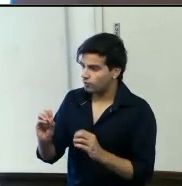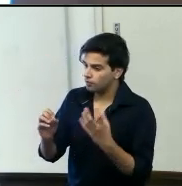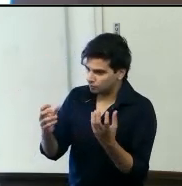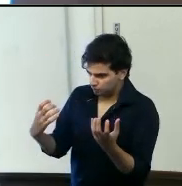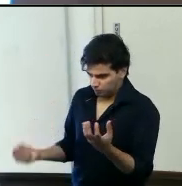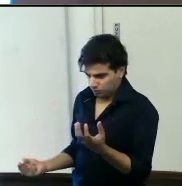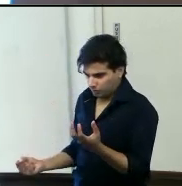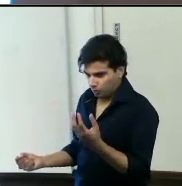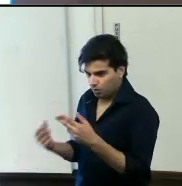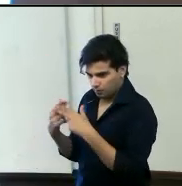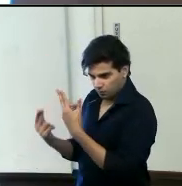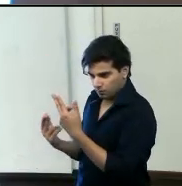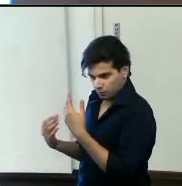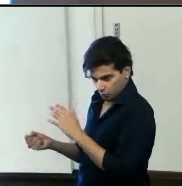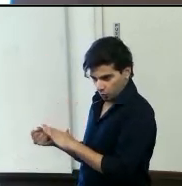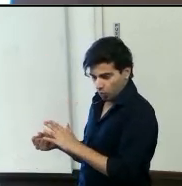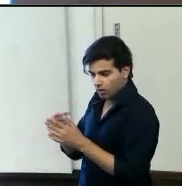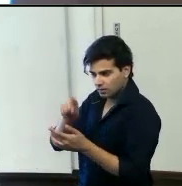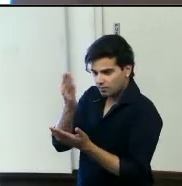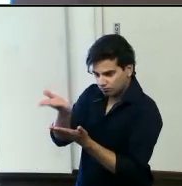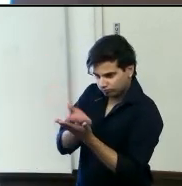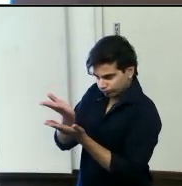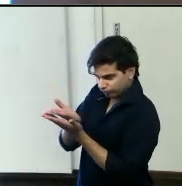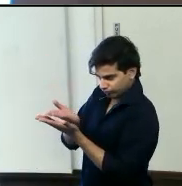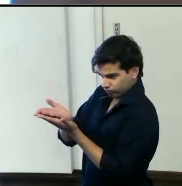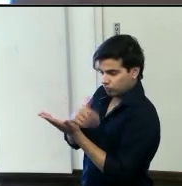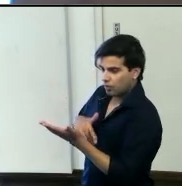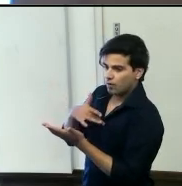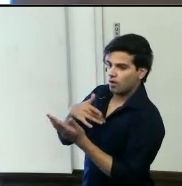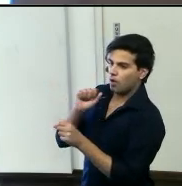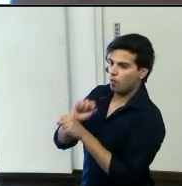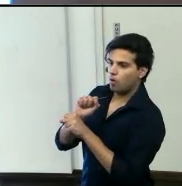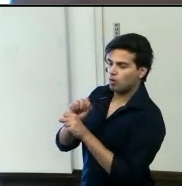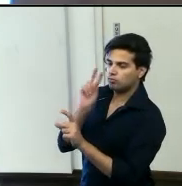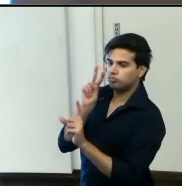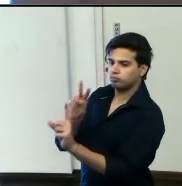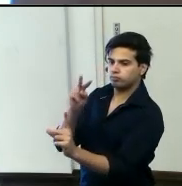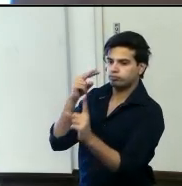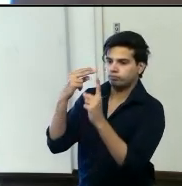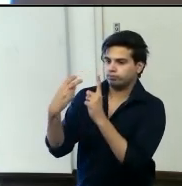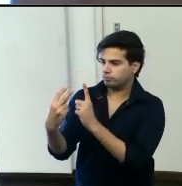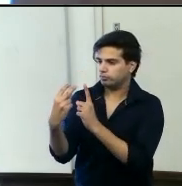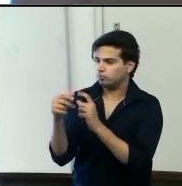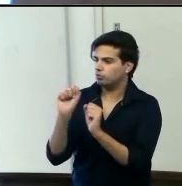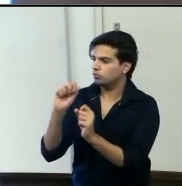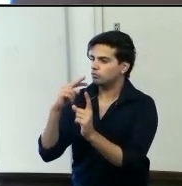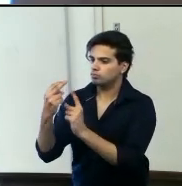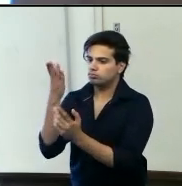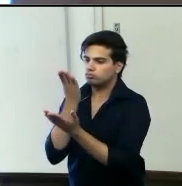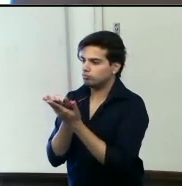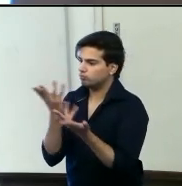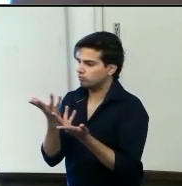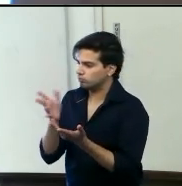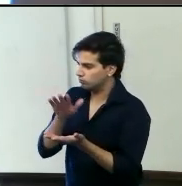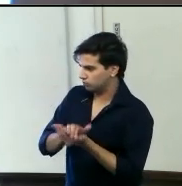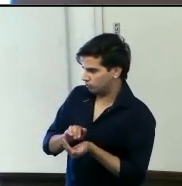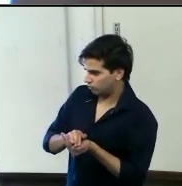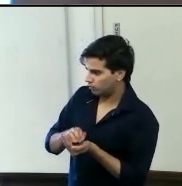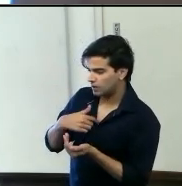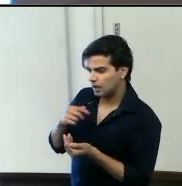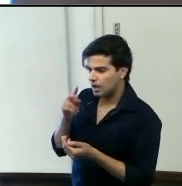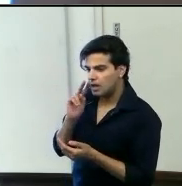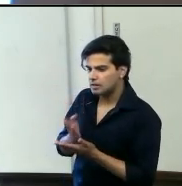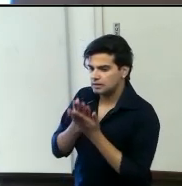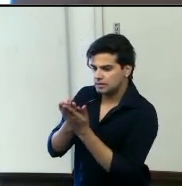suggestion of something. Like one of the work looks like a nest, only looks like, it is not the nest. So you give that suggestion